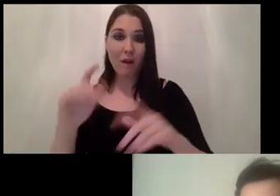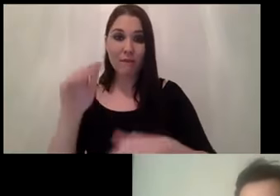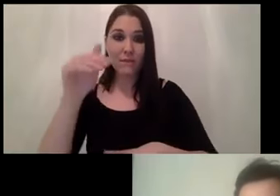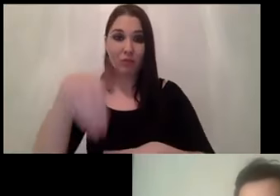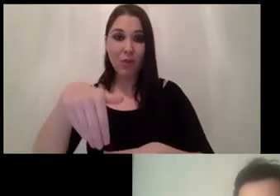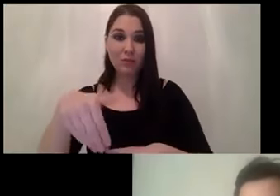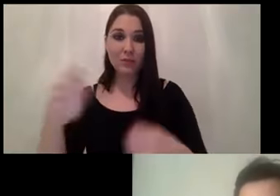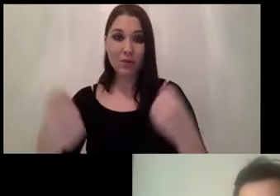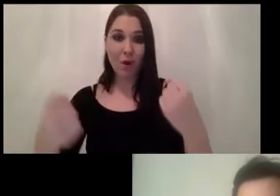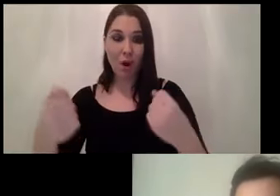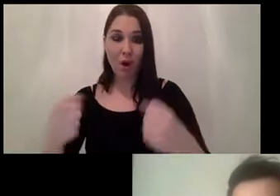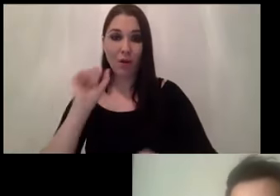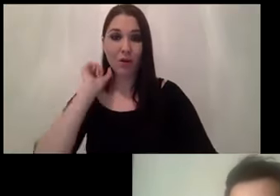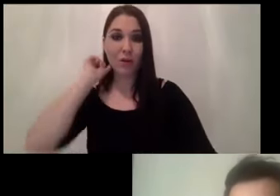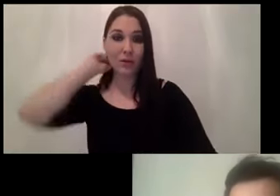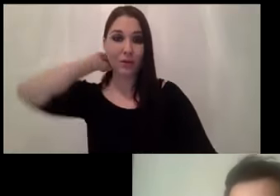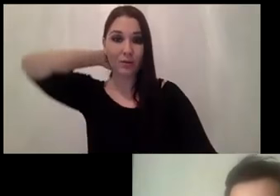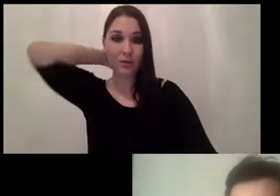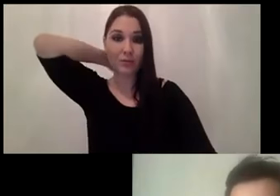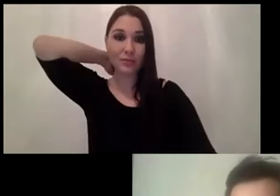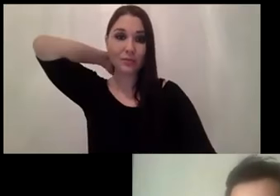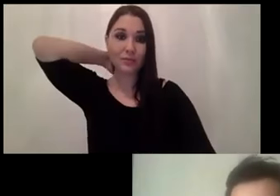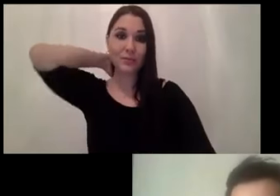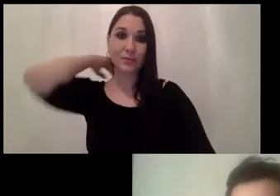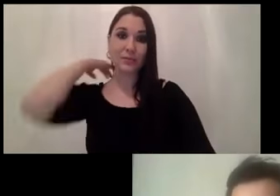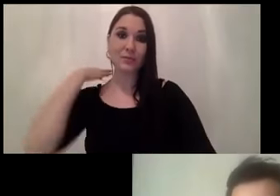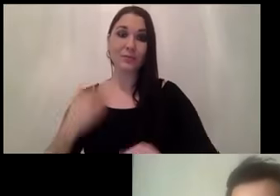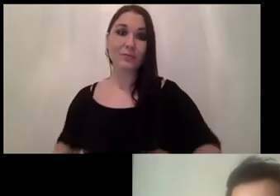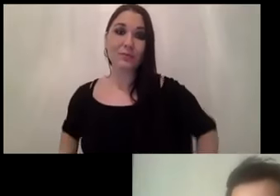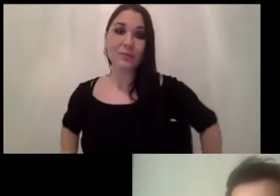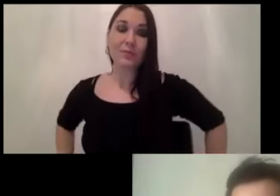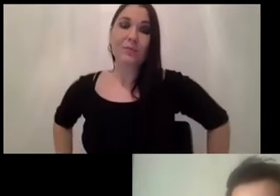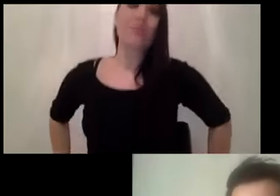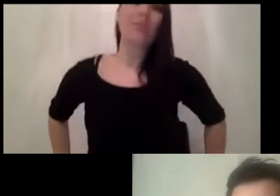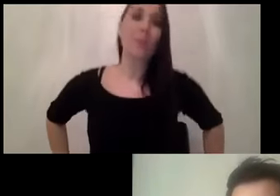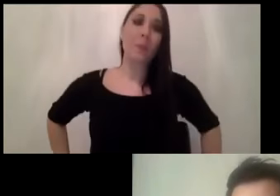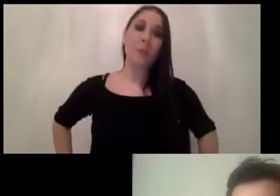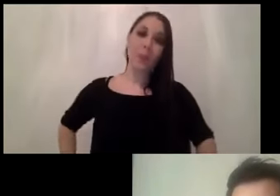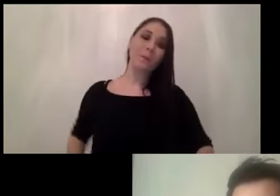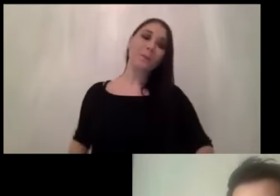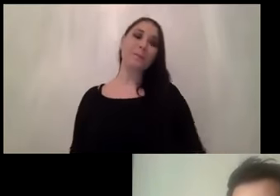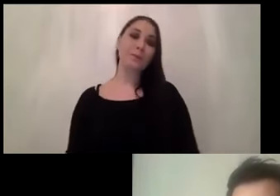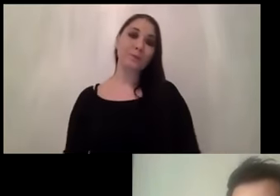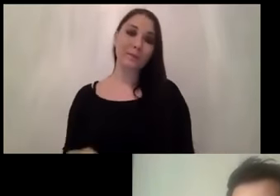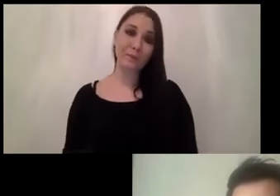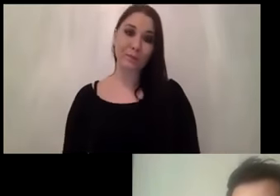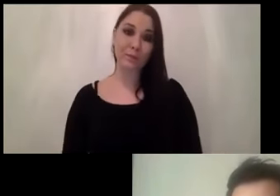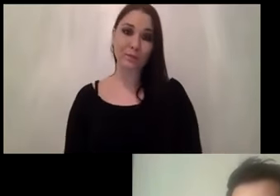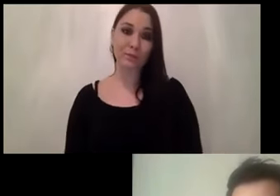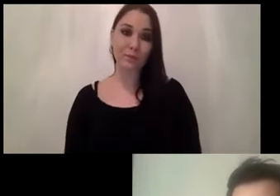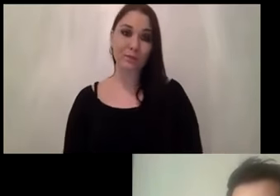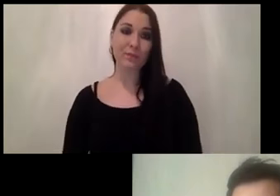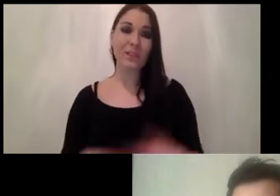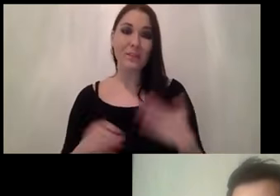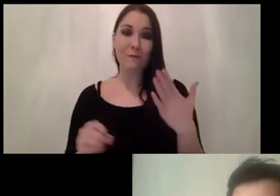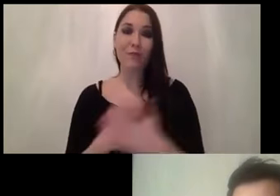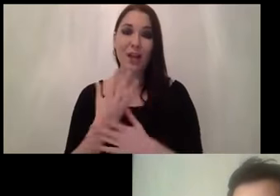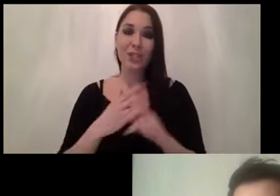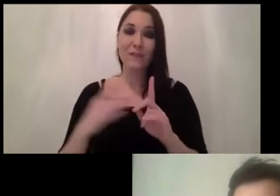bumpers for. Yeah, I guess when he says in the wild, it's a fresh production environment,